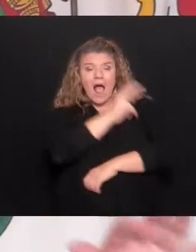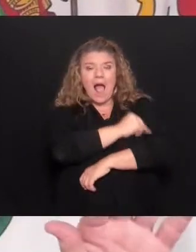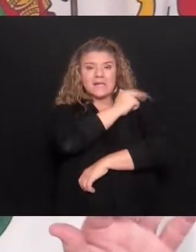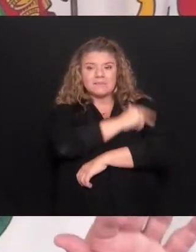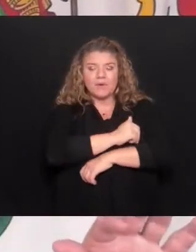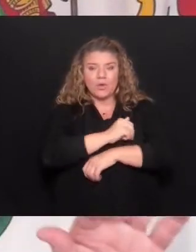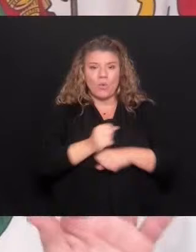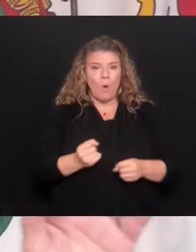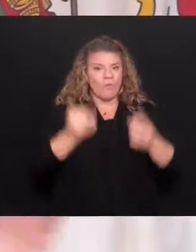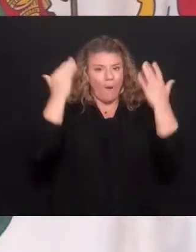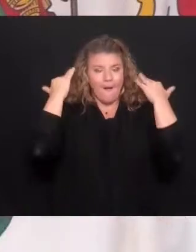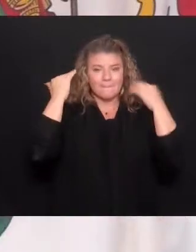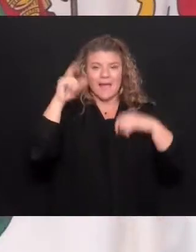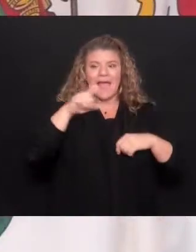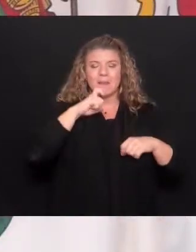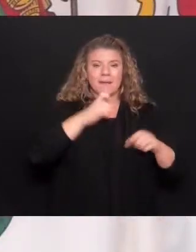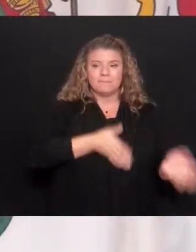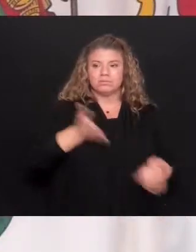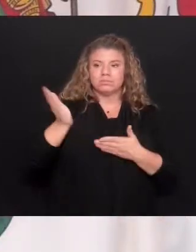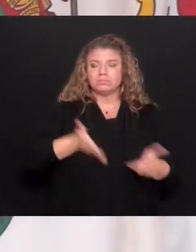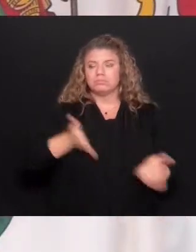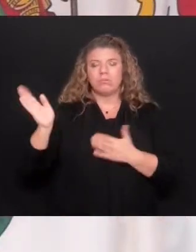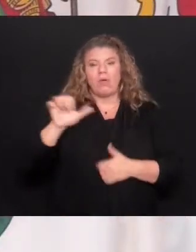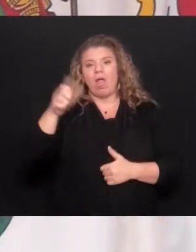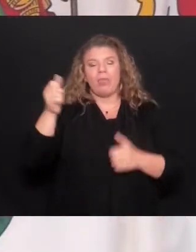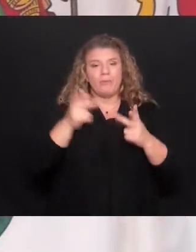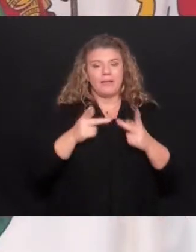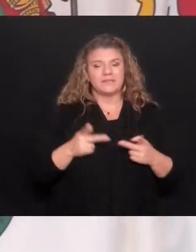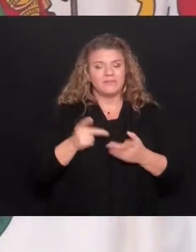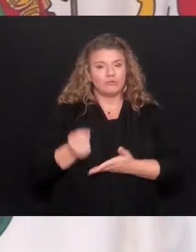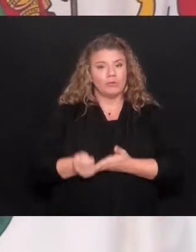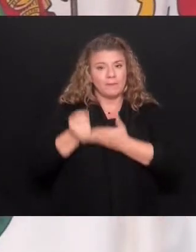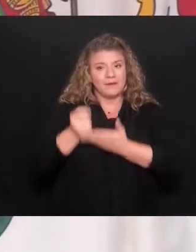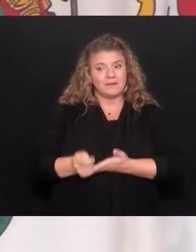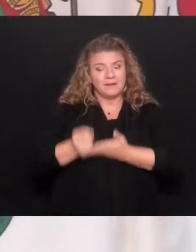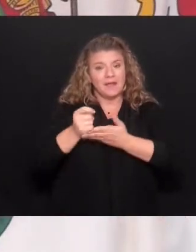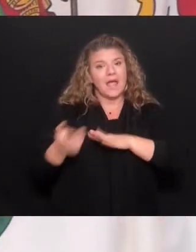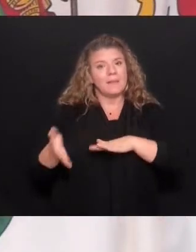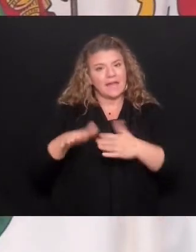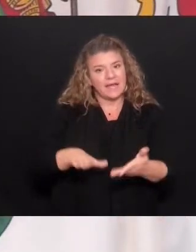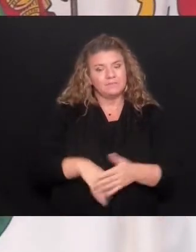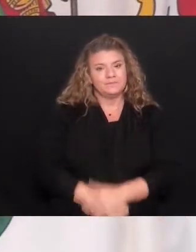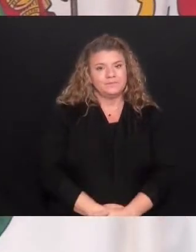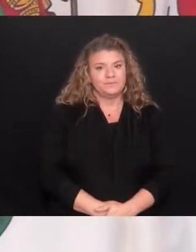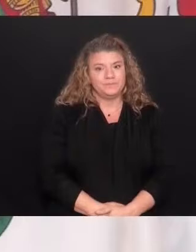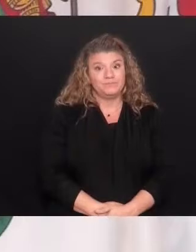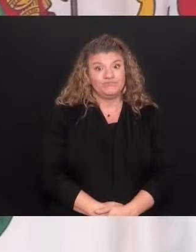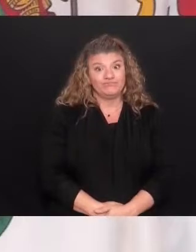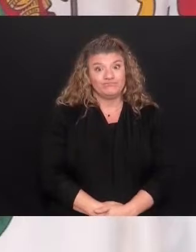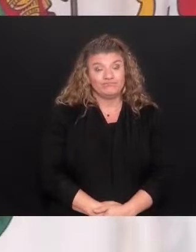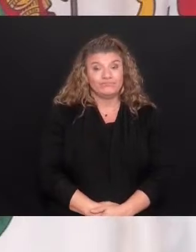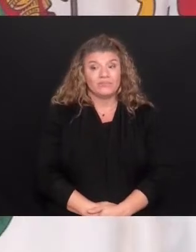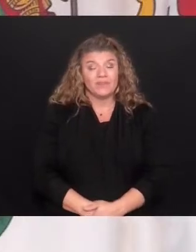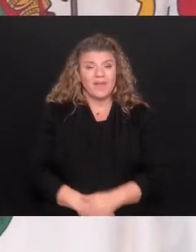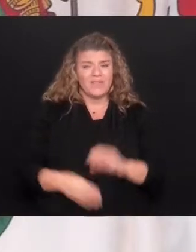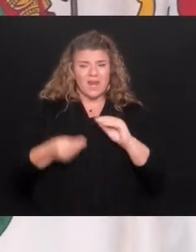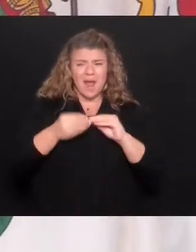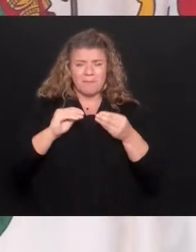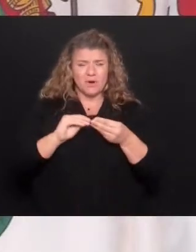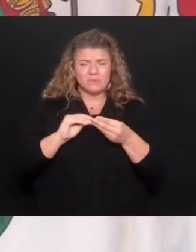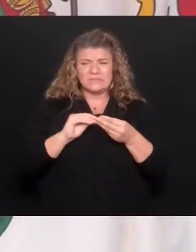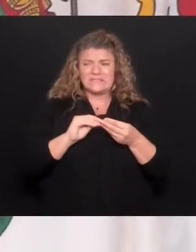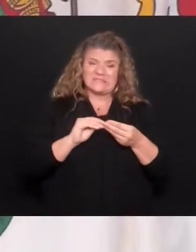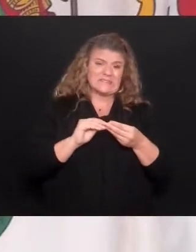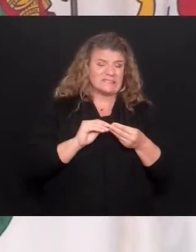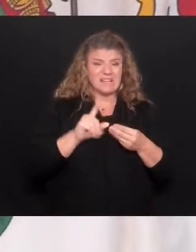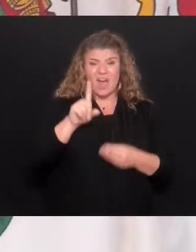overloads, they had to be transported to another place to be treated, and they died. And I think he said the number was somewhere close